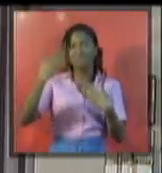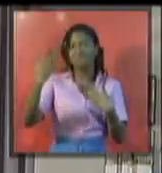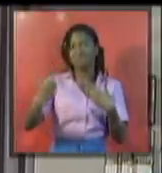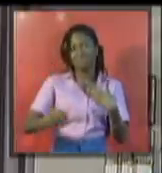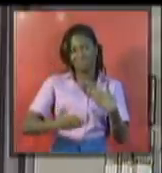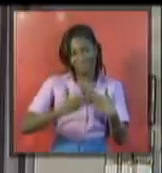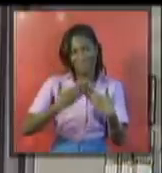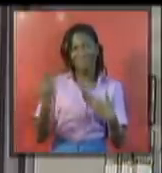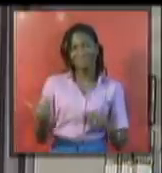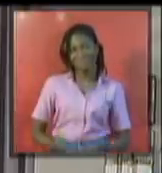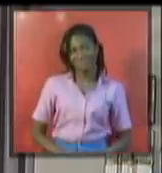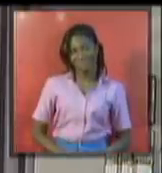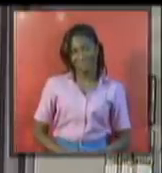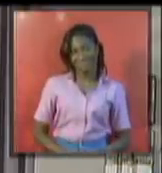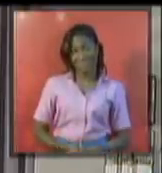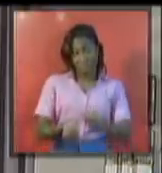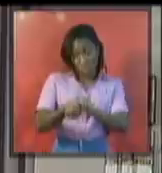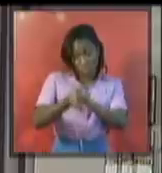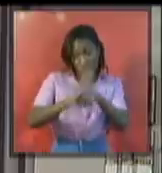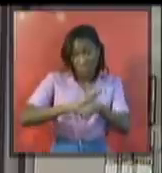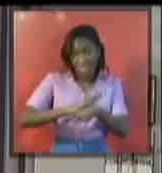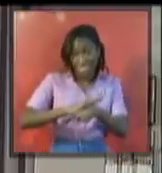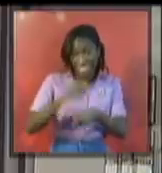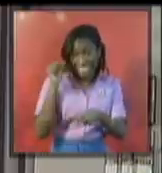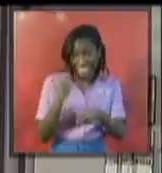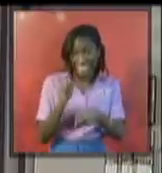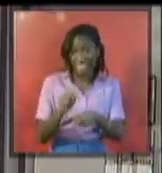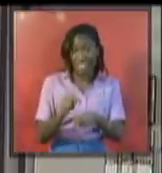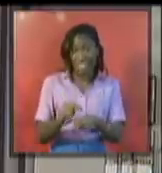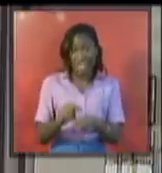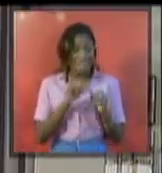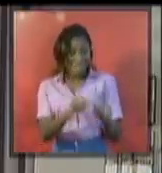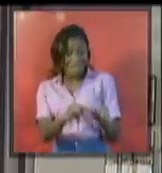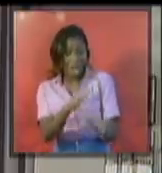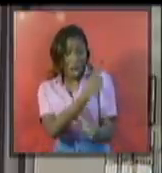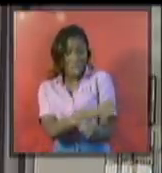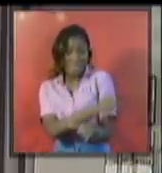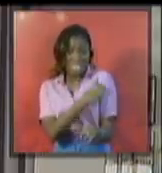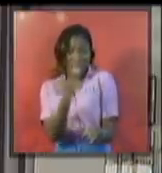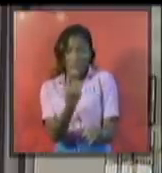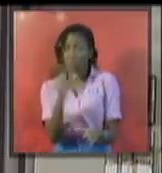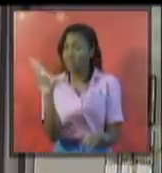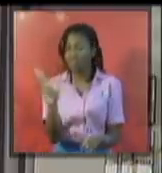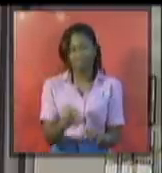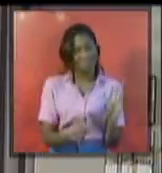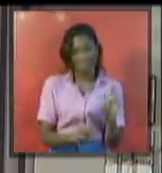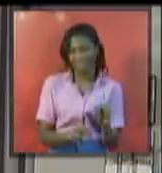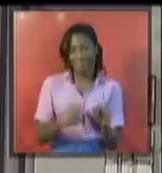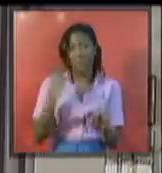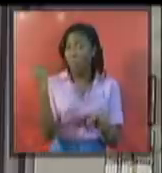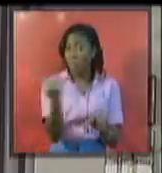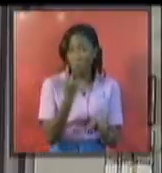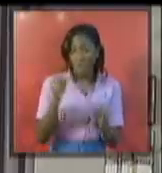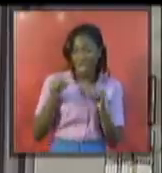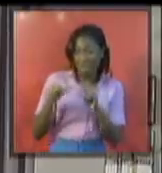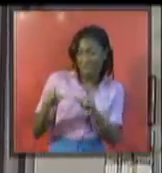of coronavirus is not only in the hospitals. It is not only at the Ministry of Health.